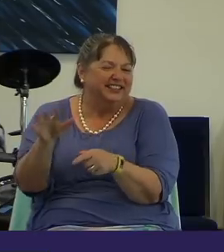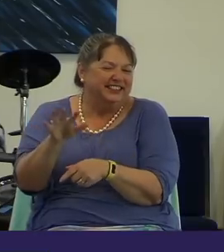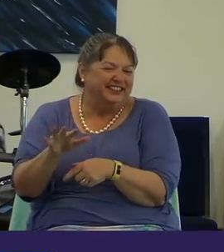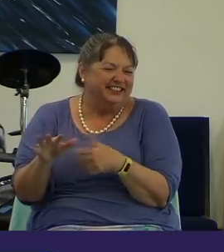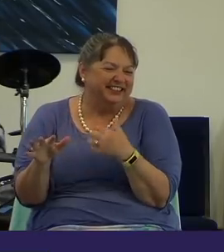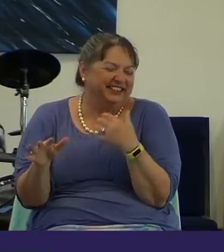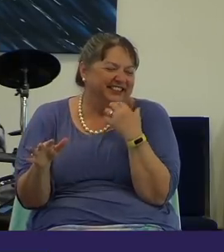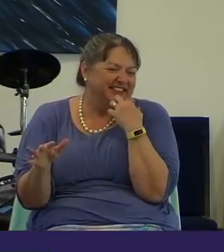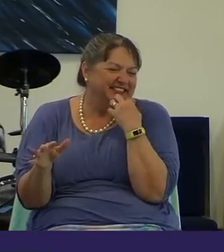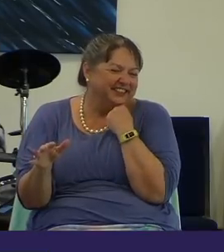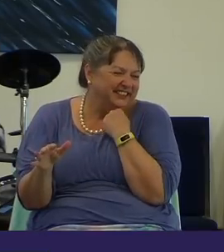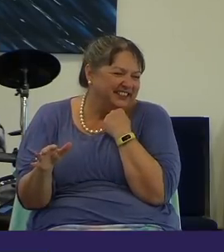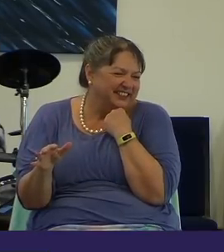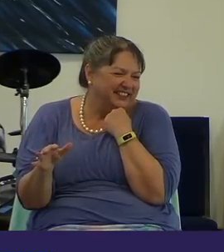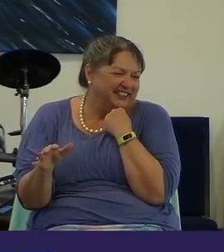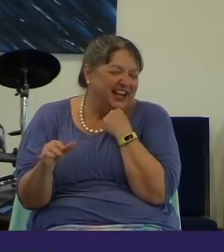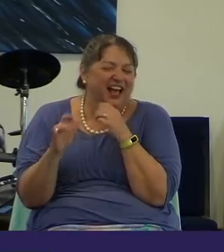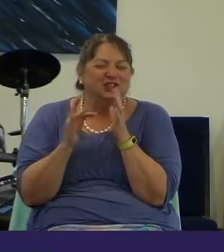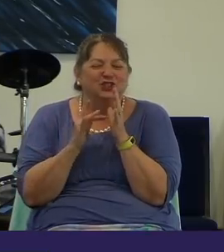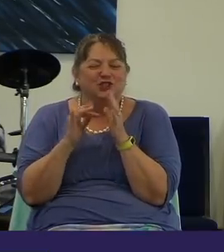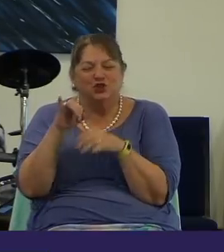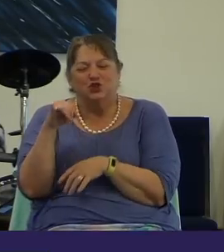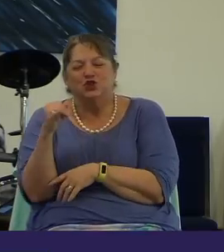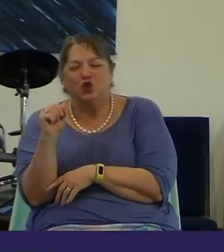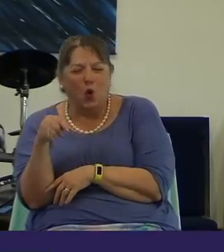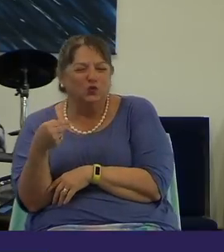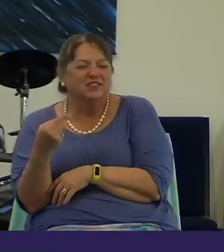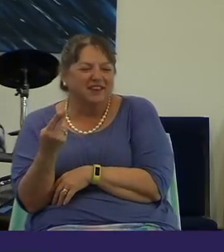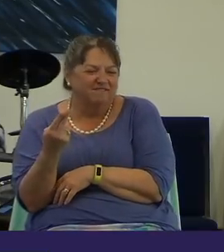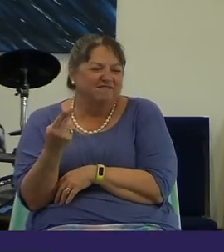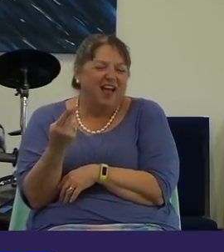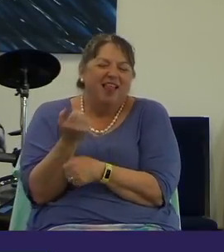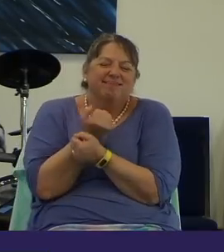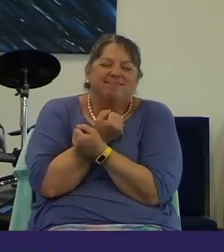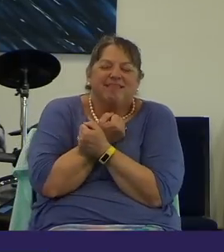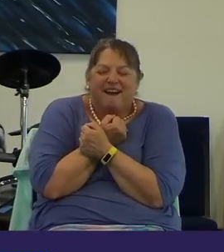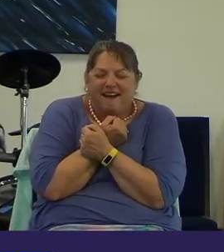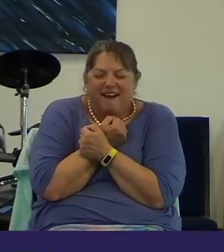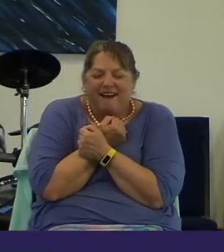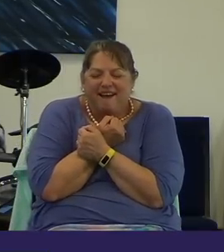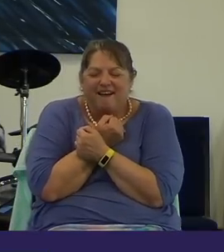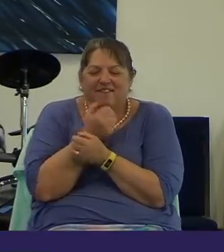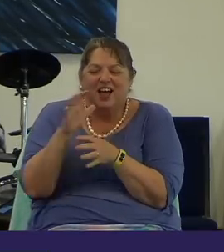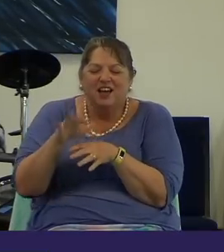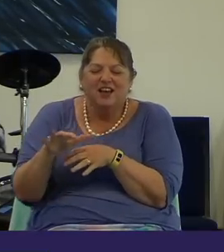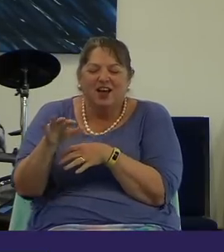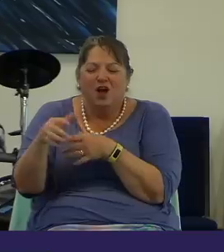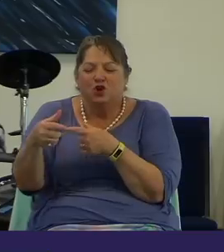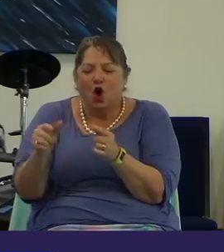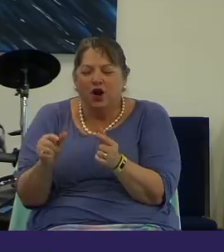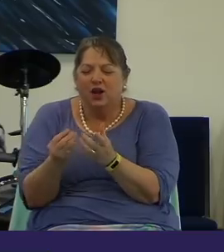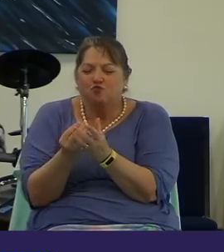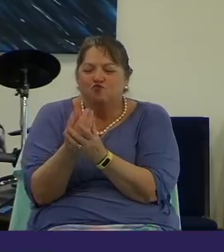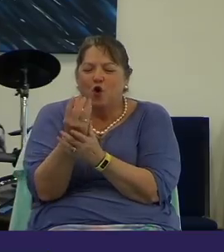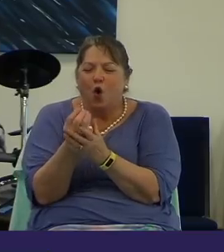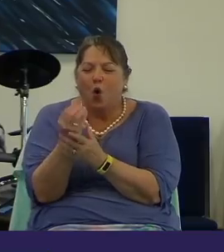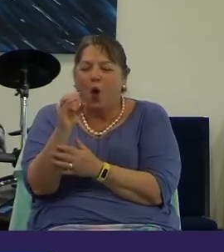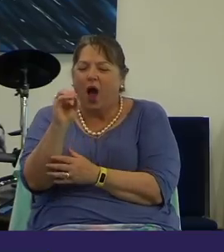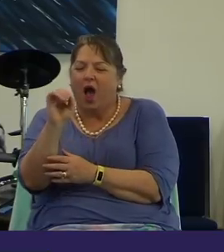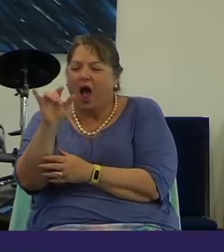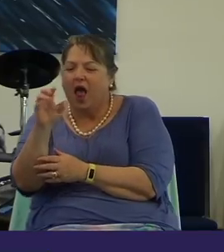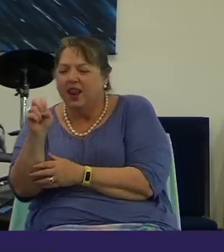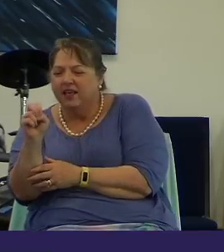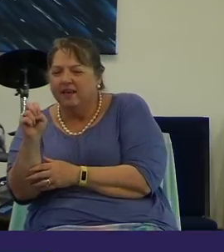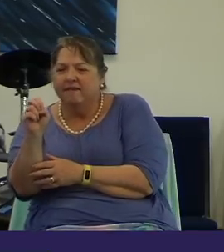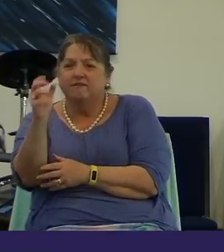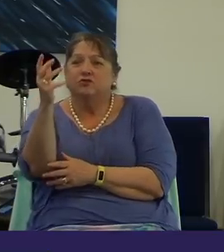I said, Joseph loved his garden. There he grew the olives and the oaks, and there